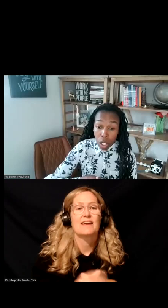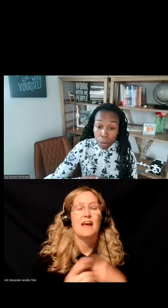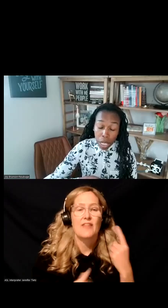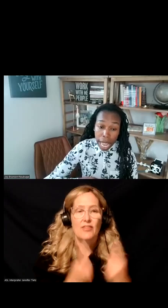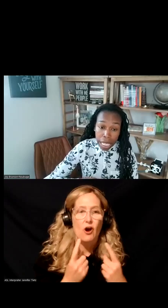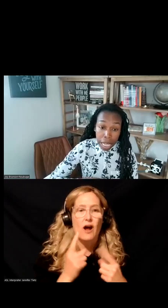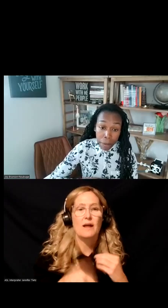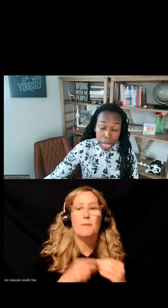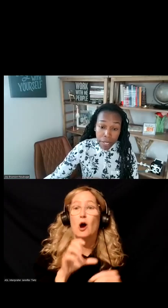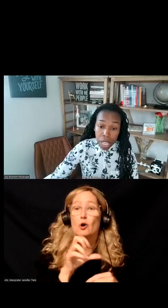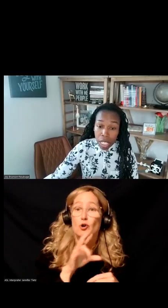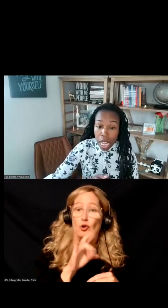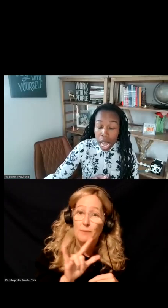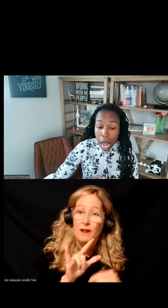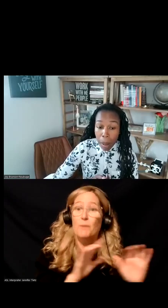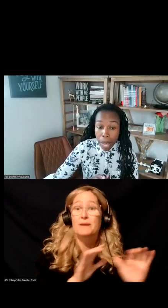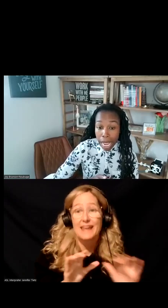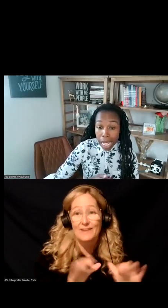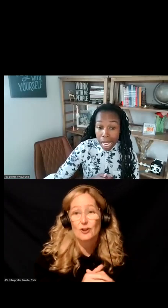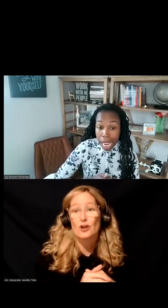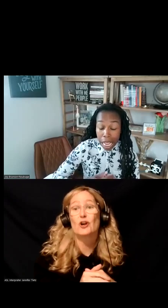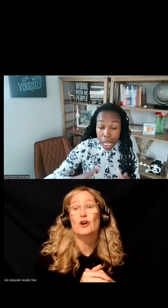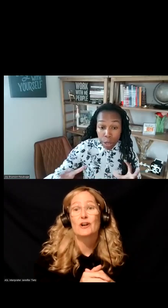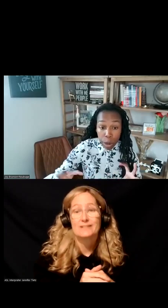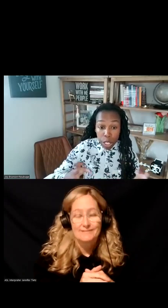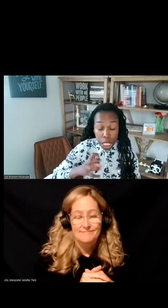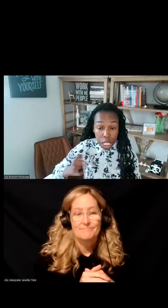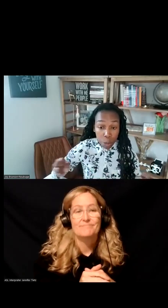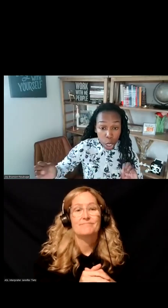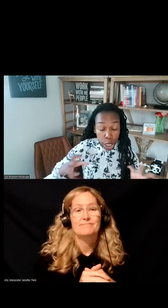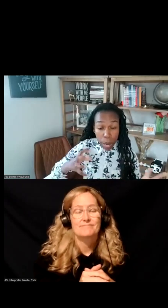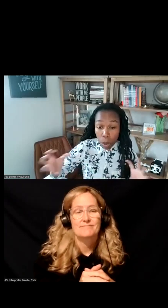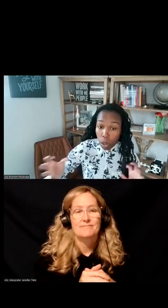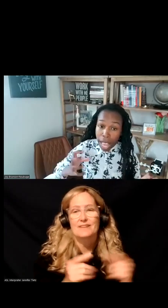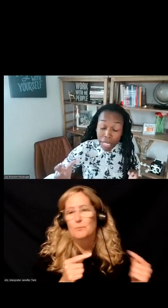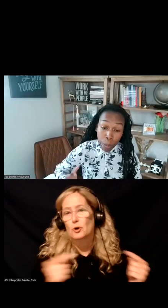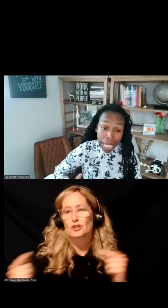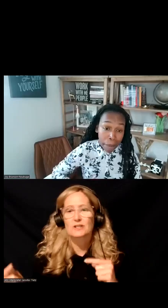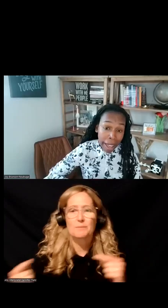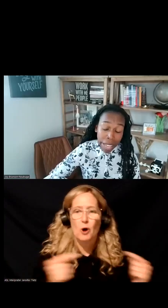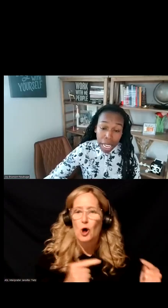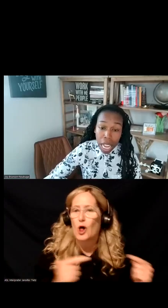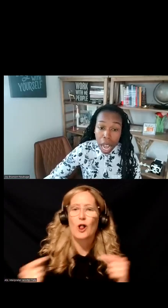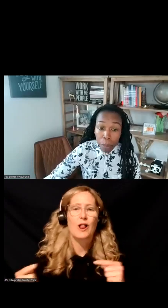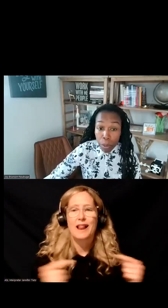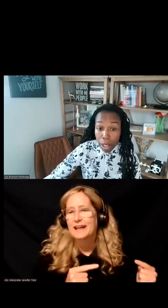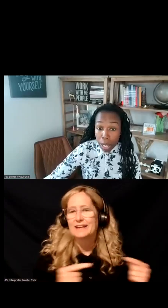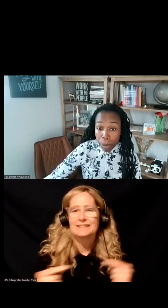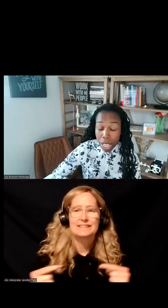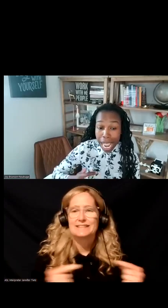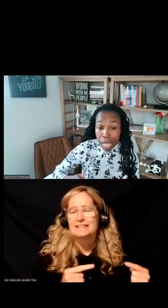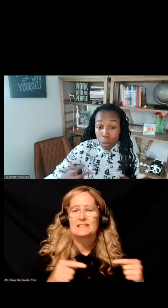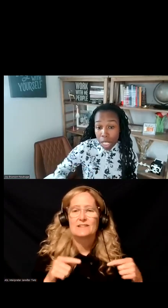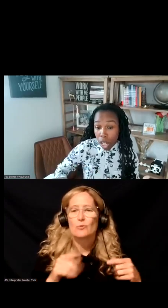to criminalize behaviors. And there was just this push and pull that we kept having throughout